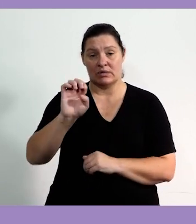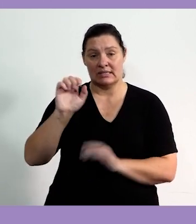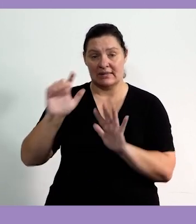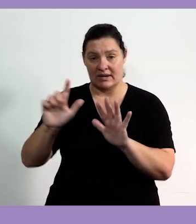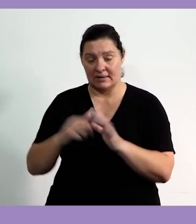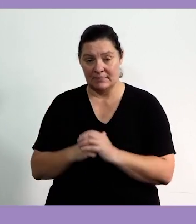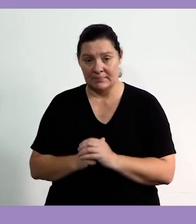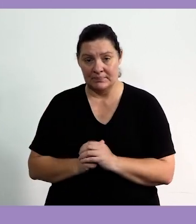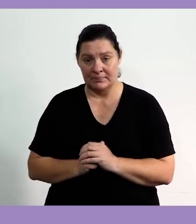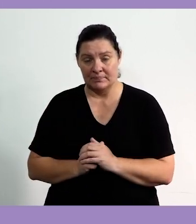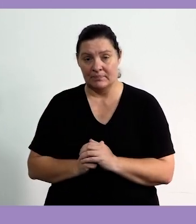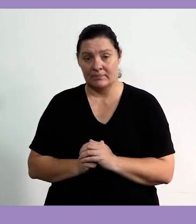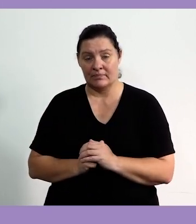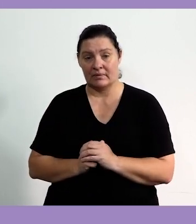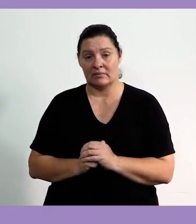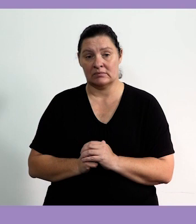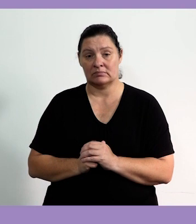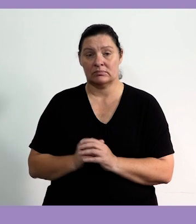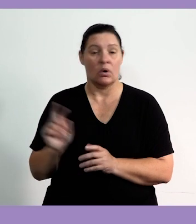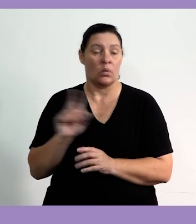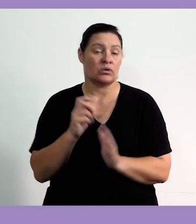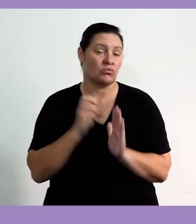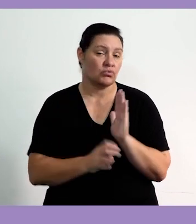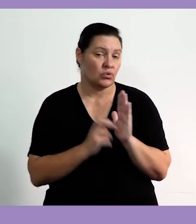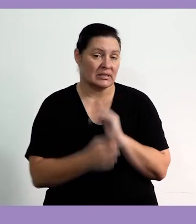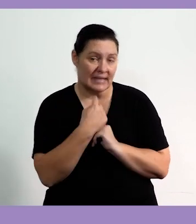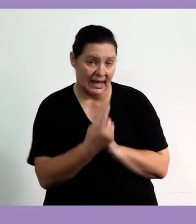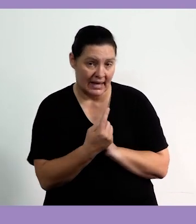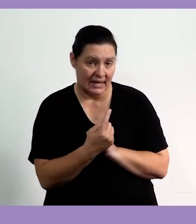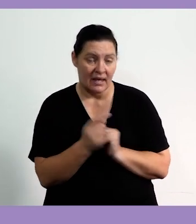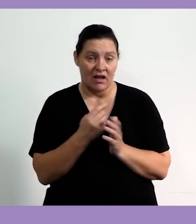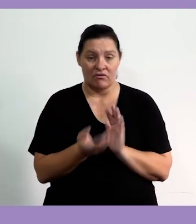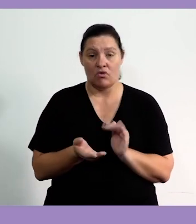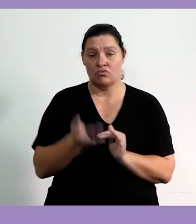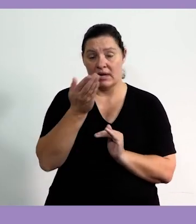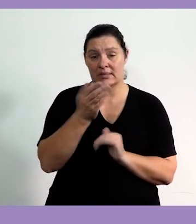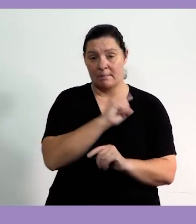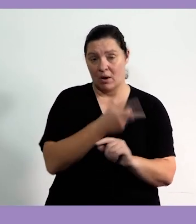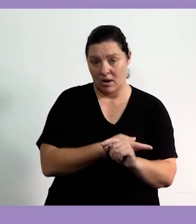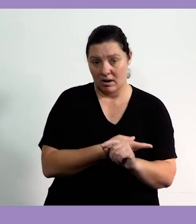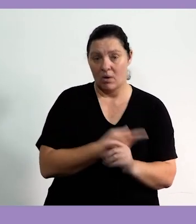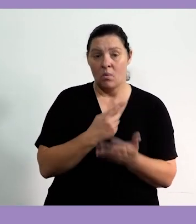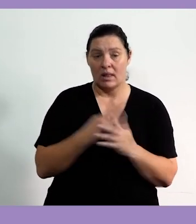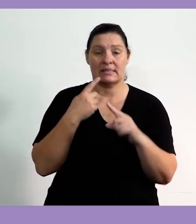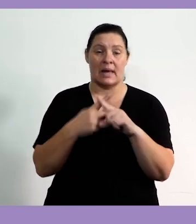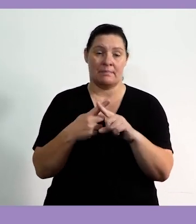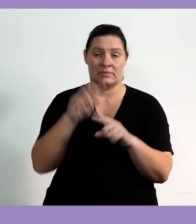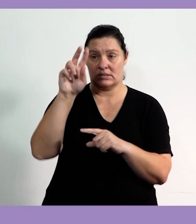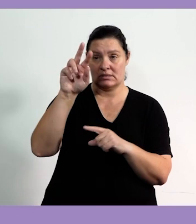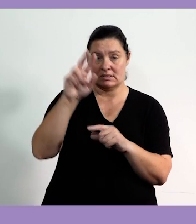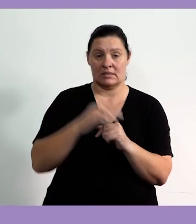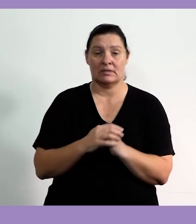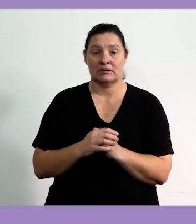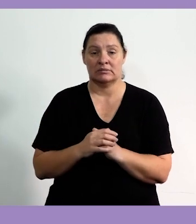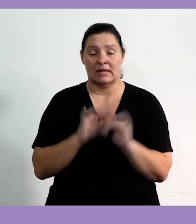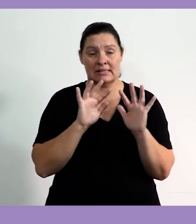the exponent of 7. What do our exponent laws say? When we are raising a power, we are going to